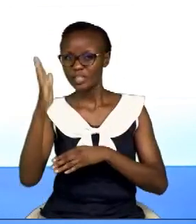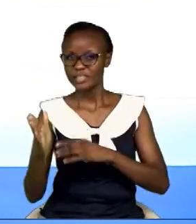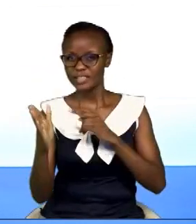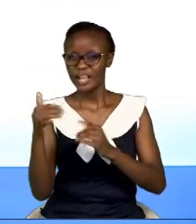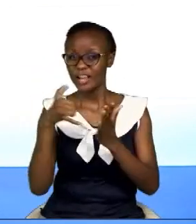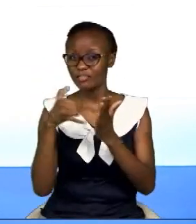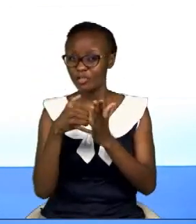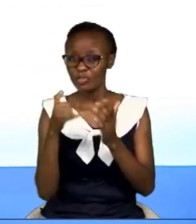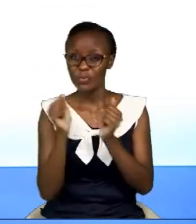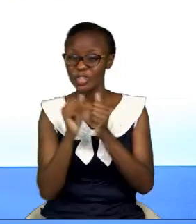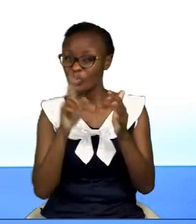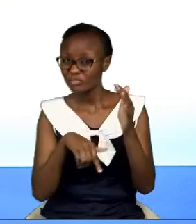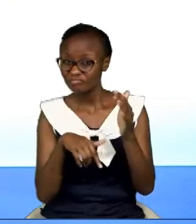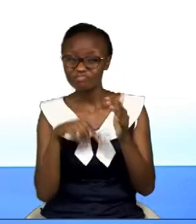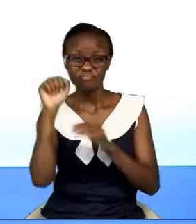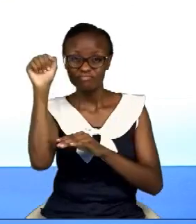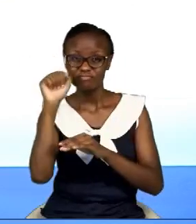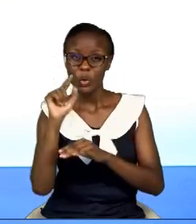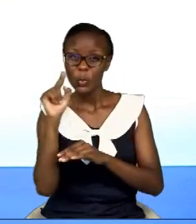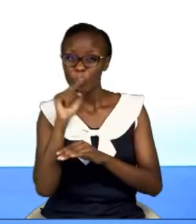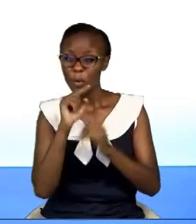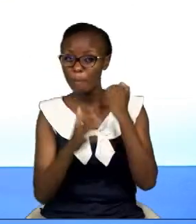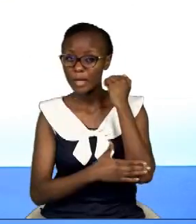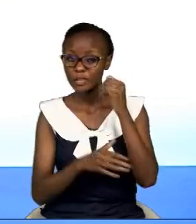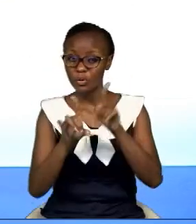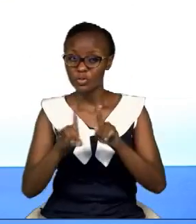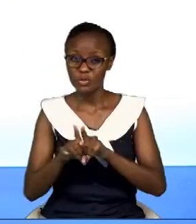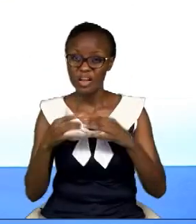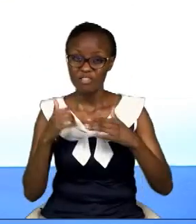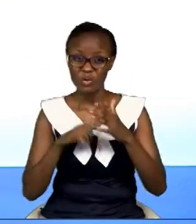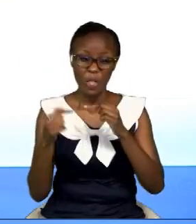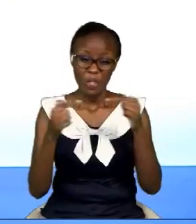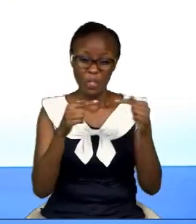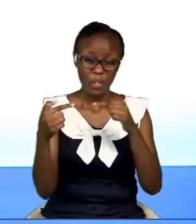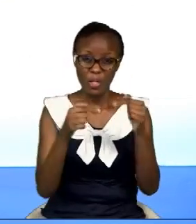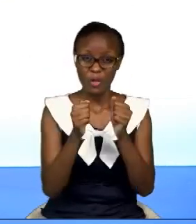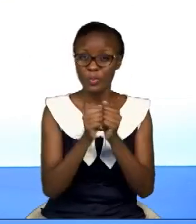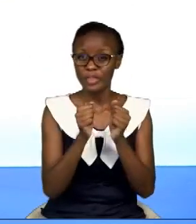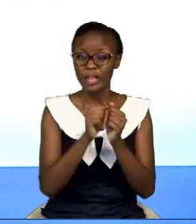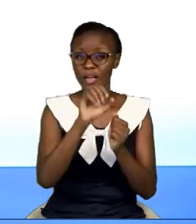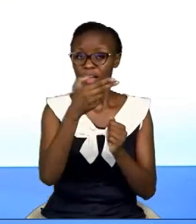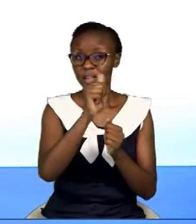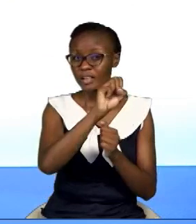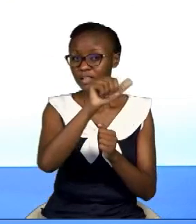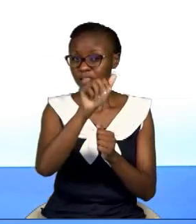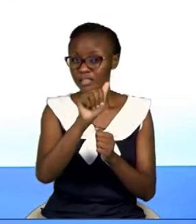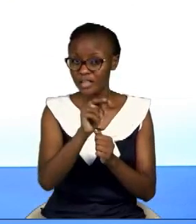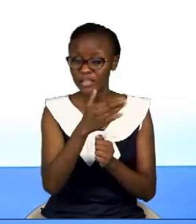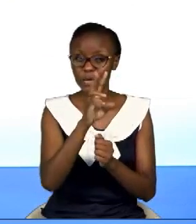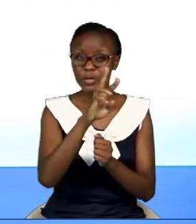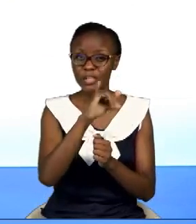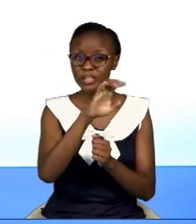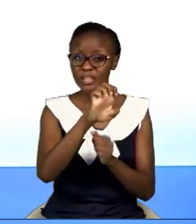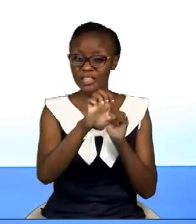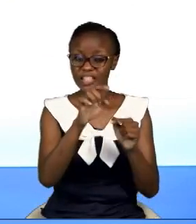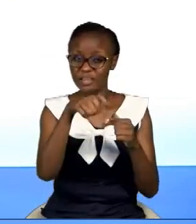murky waters of clan politics. The Fai clan, which endorsed Hassan Waliye as Wajir gubernatorial candidate, is now being accused of malice